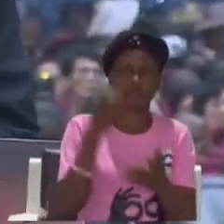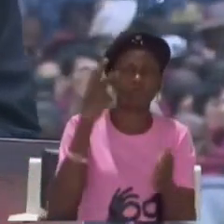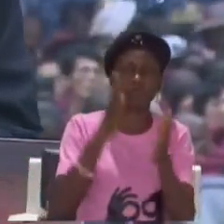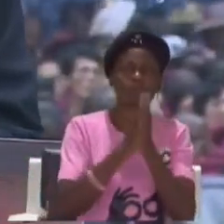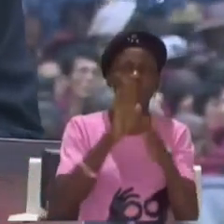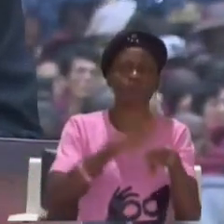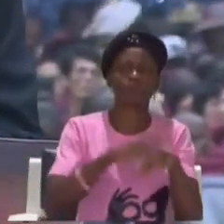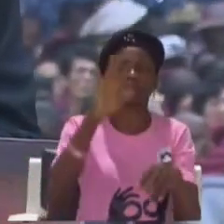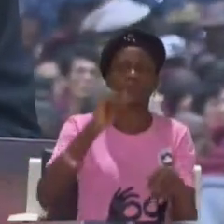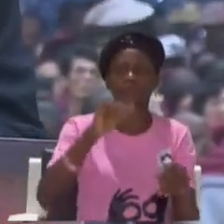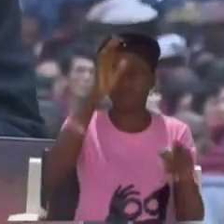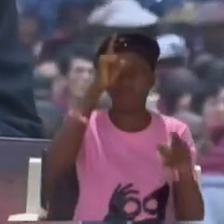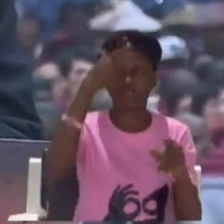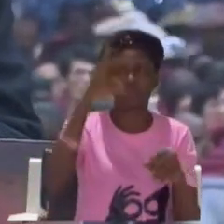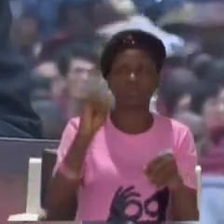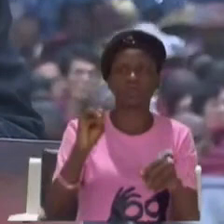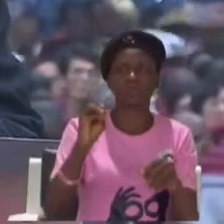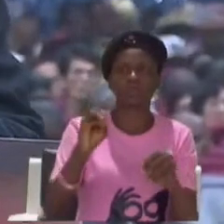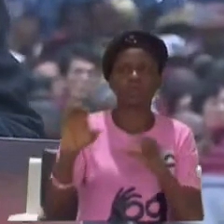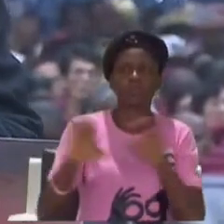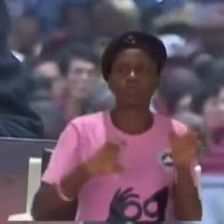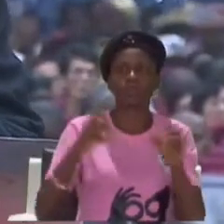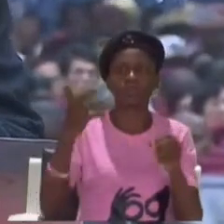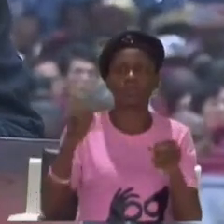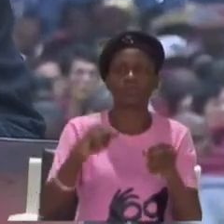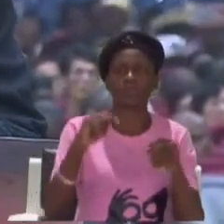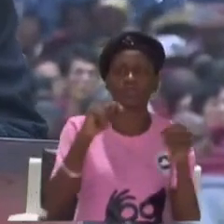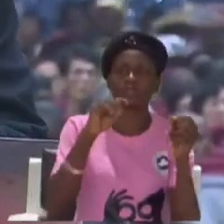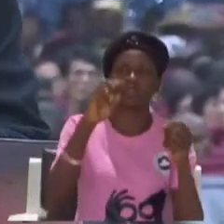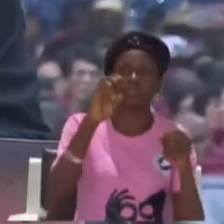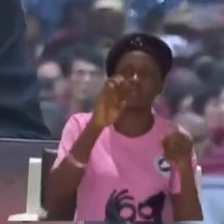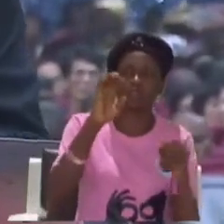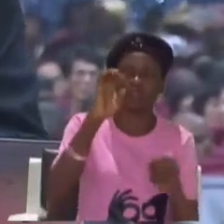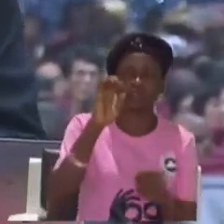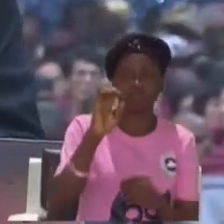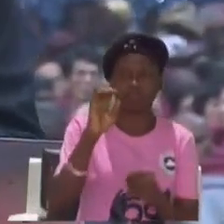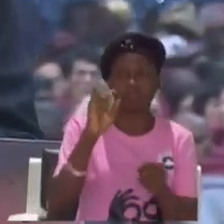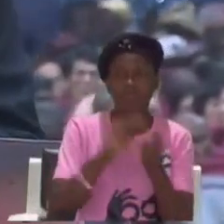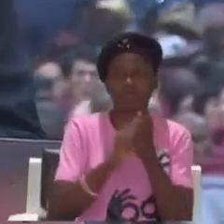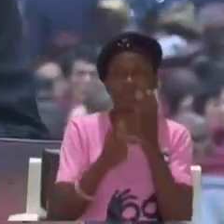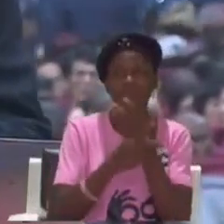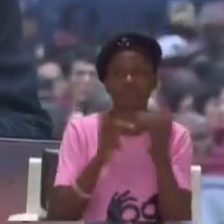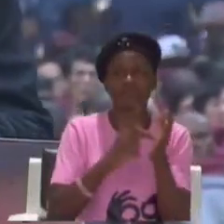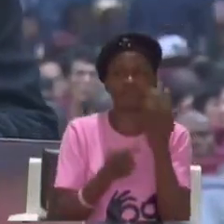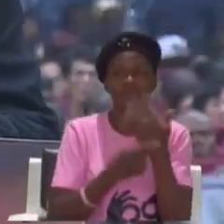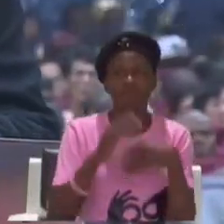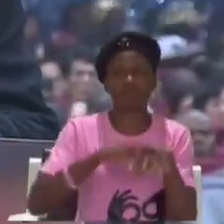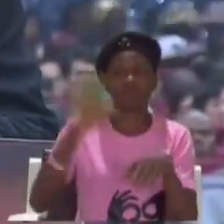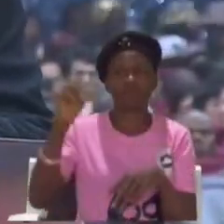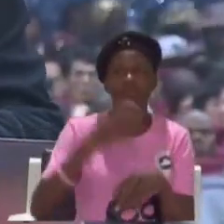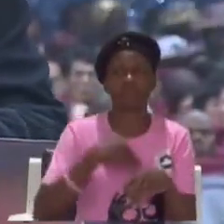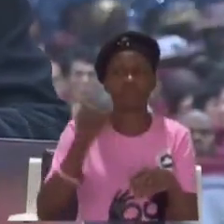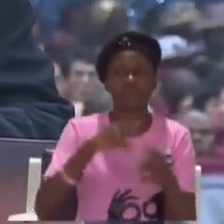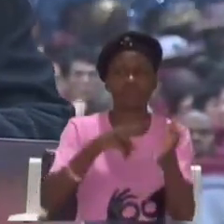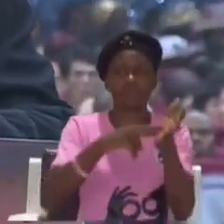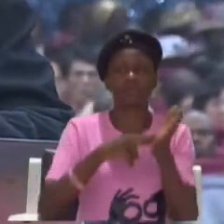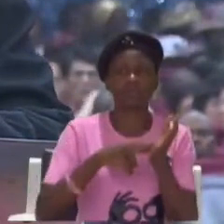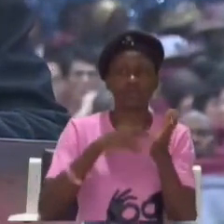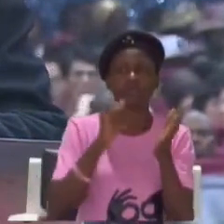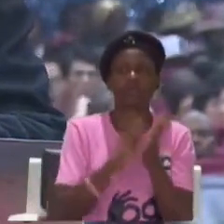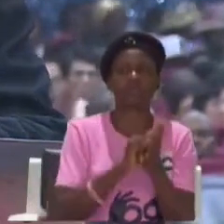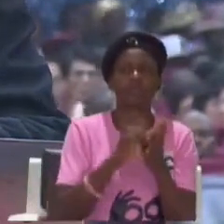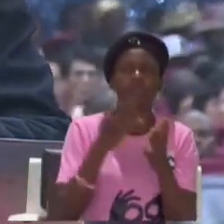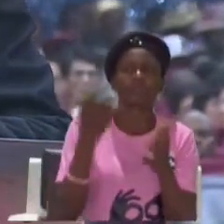on by Daddy Gio during Eurocon in April on him, and they requested that